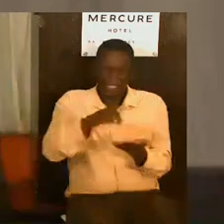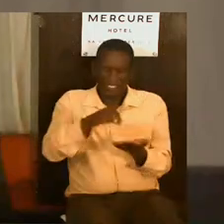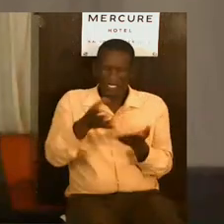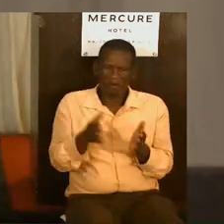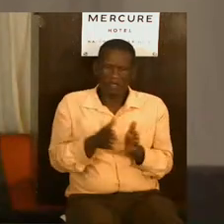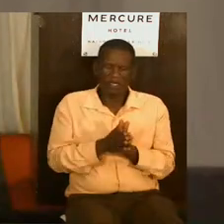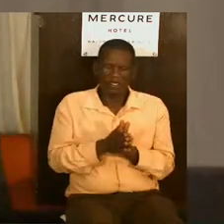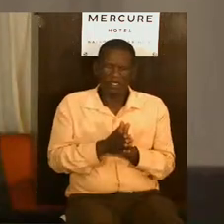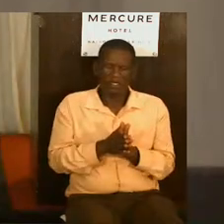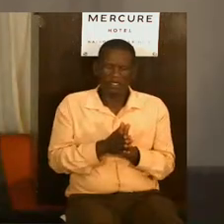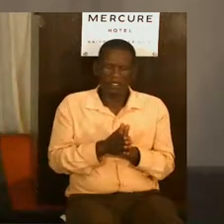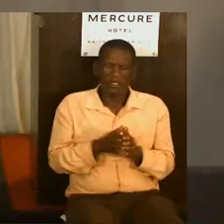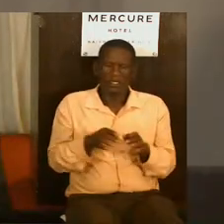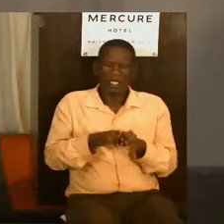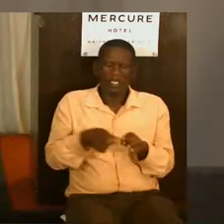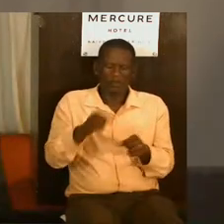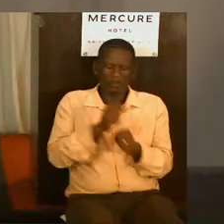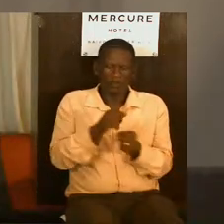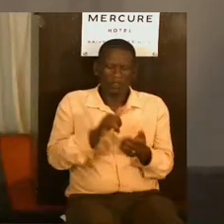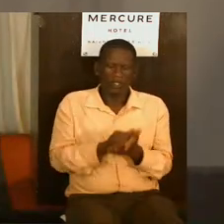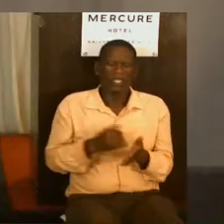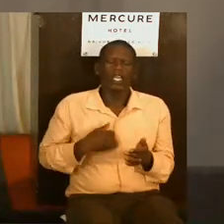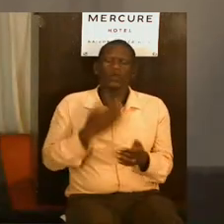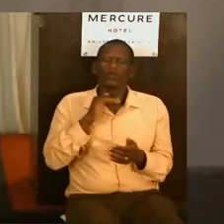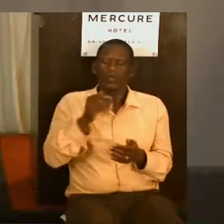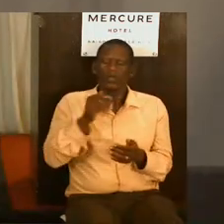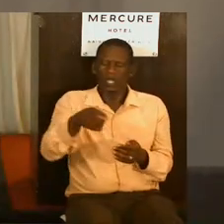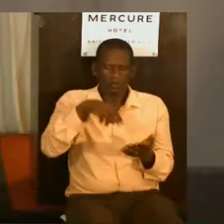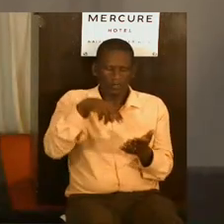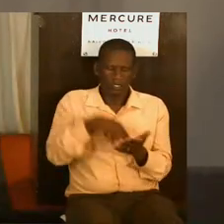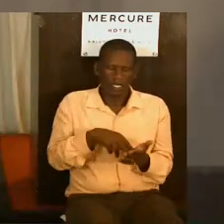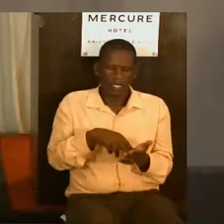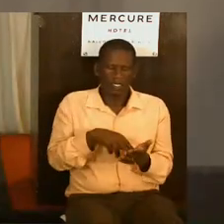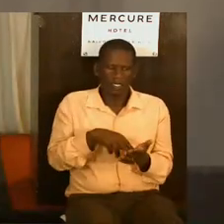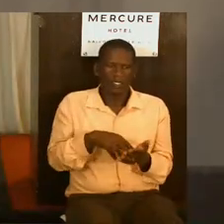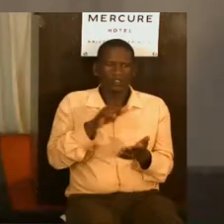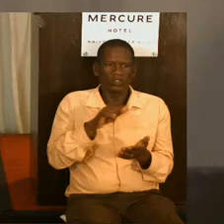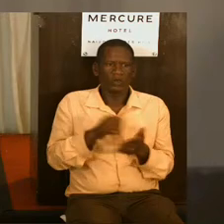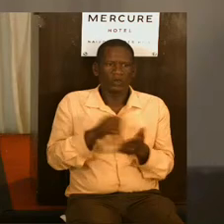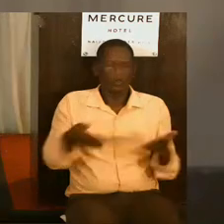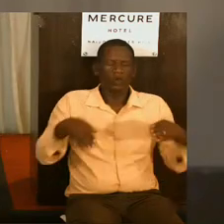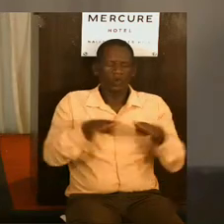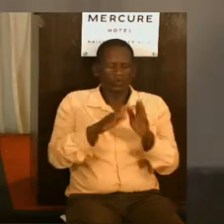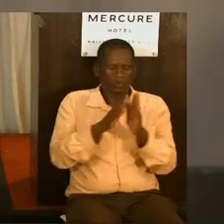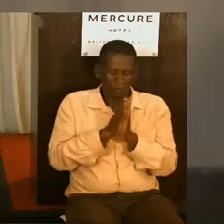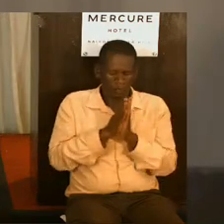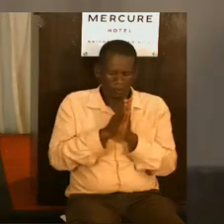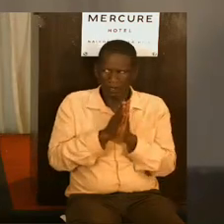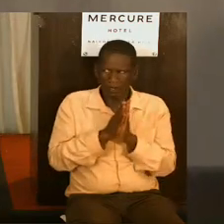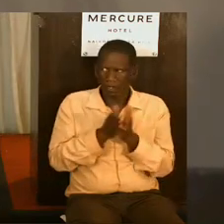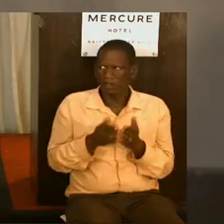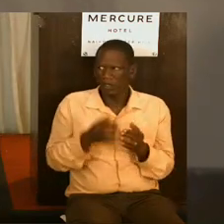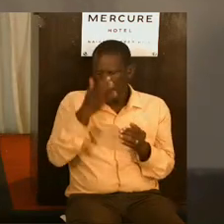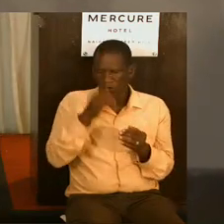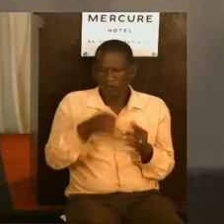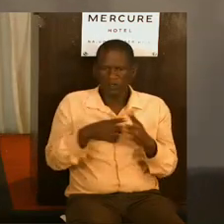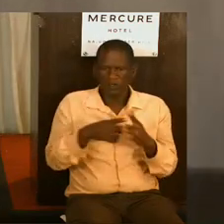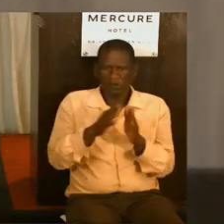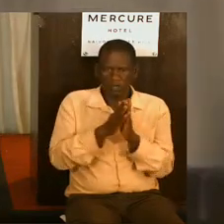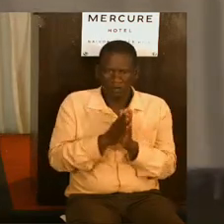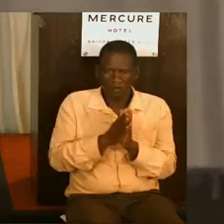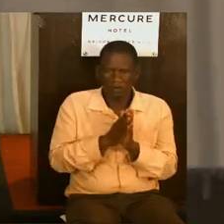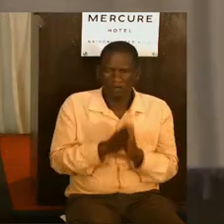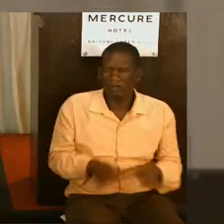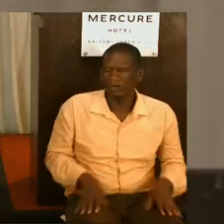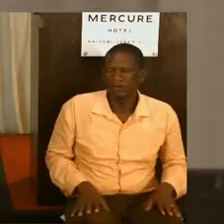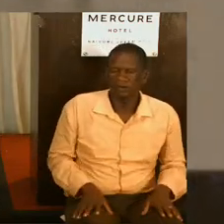and as we do that I would request us to rise on our feet so that we close with a word of prayer because we started with a